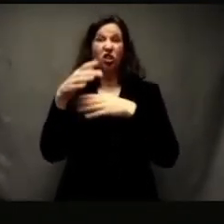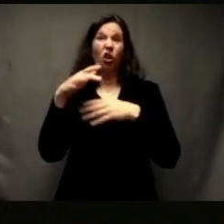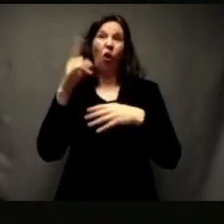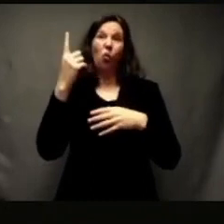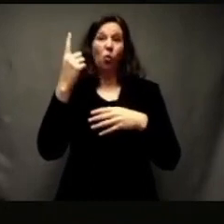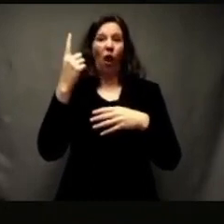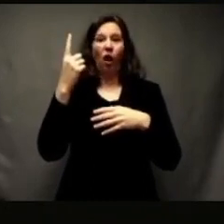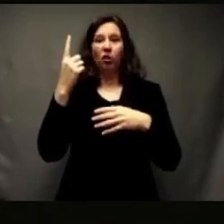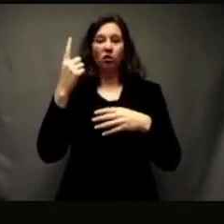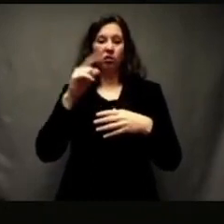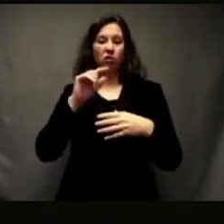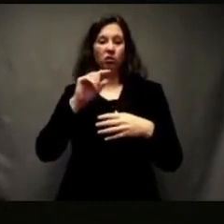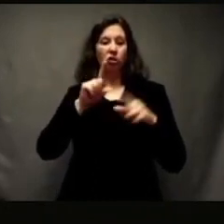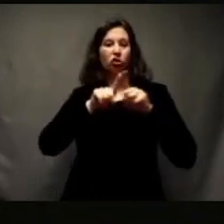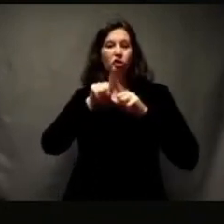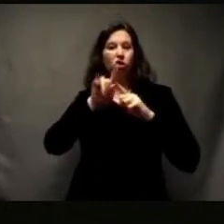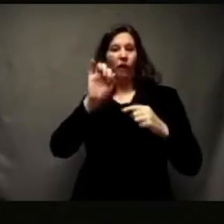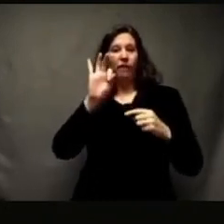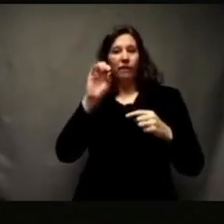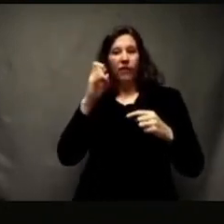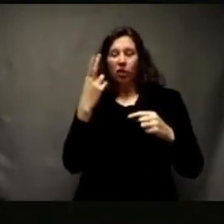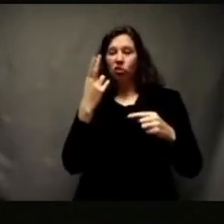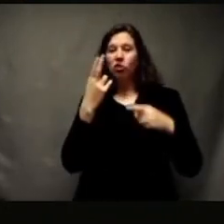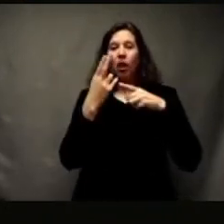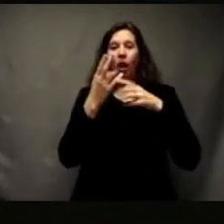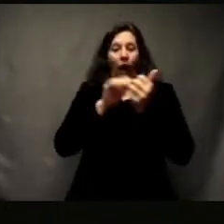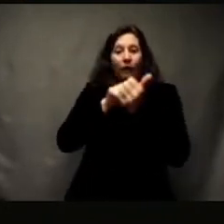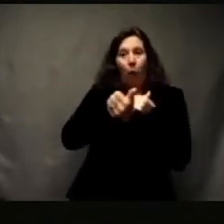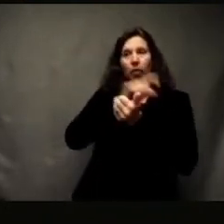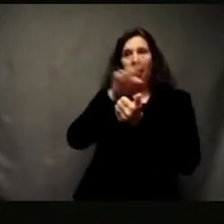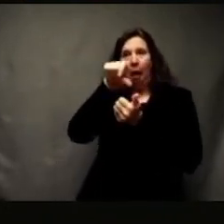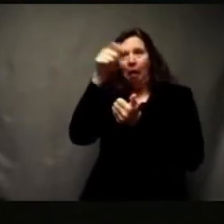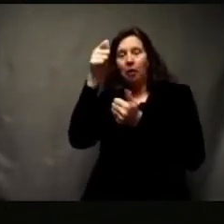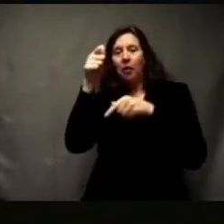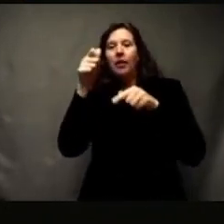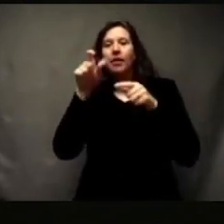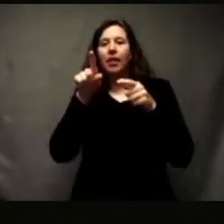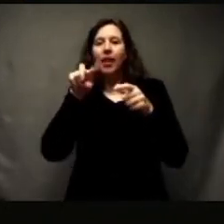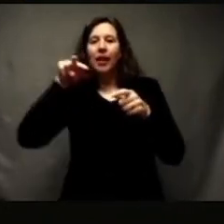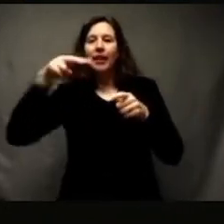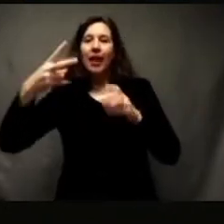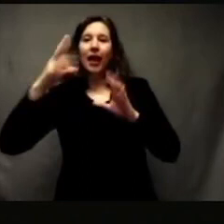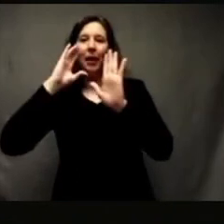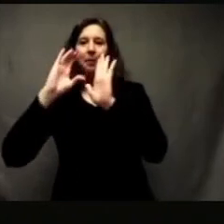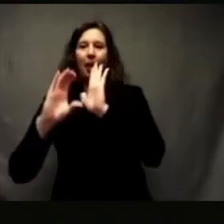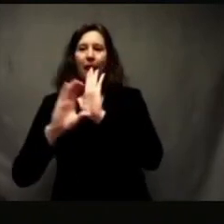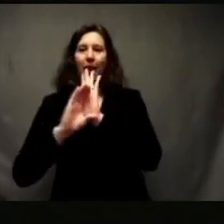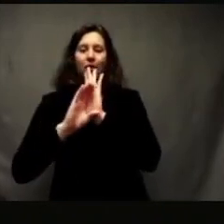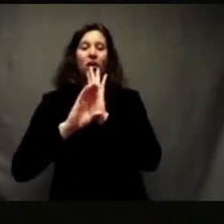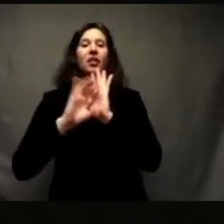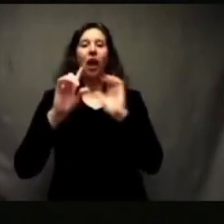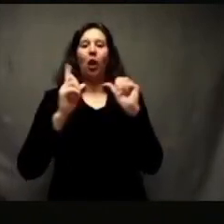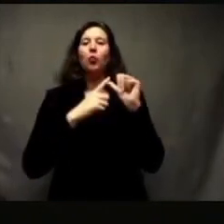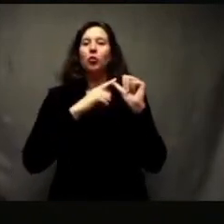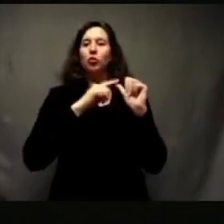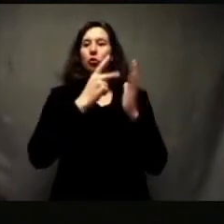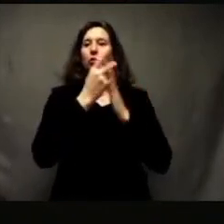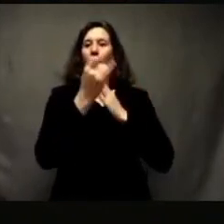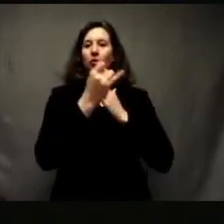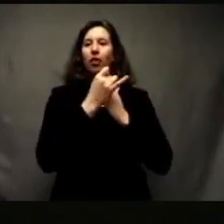to avoid the other fish on the screen and try to move on to that second page that we saw in the original project on